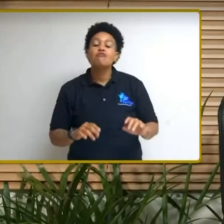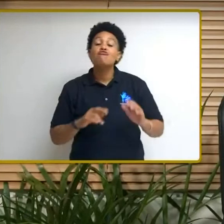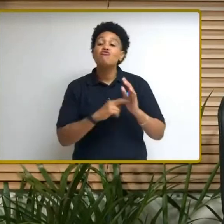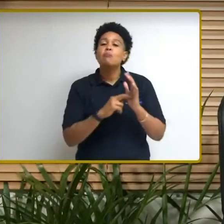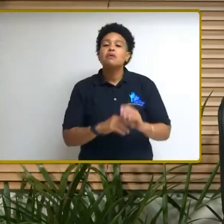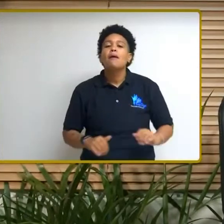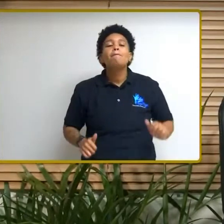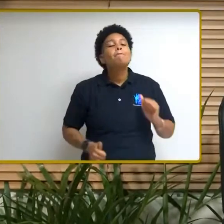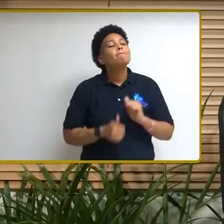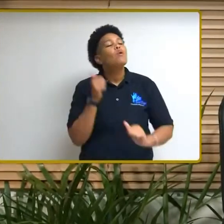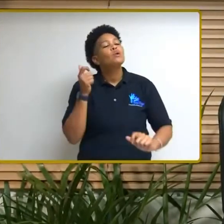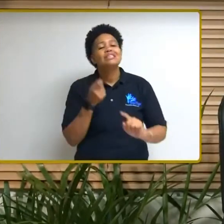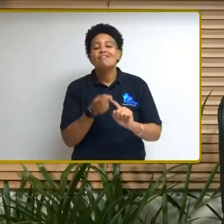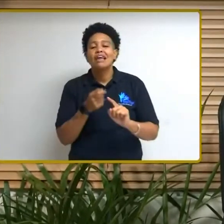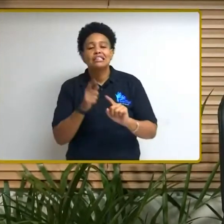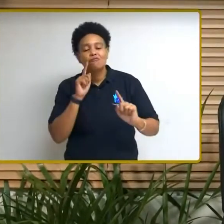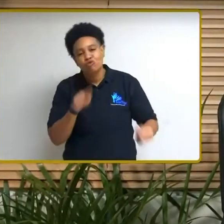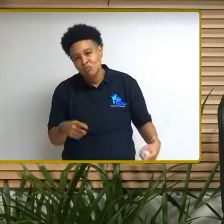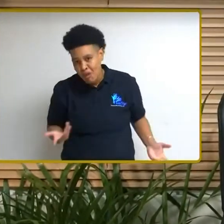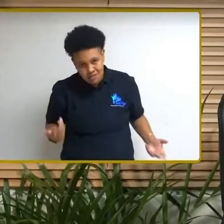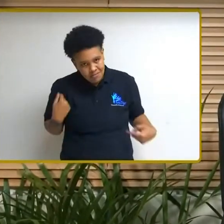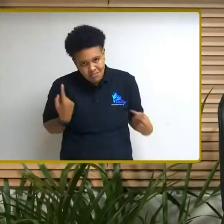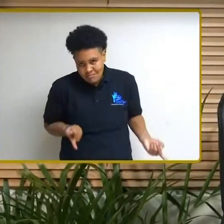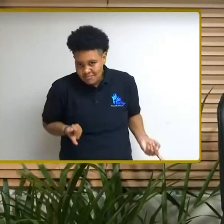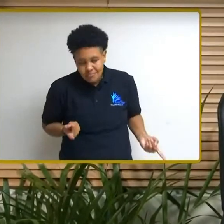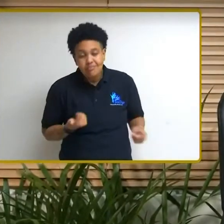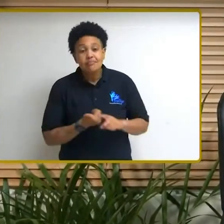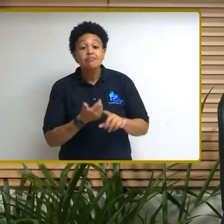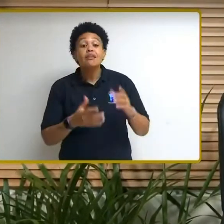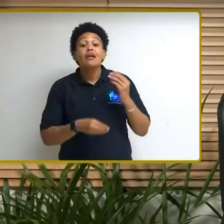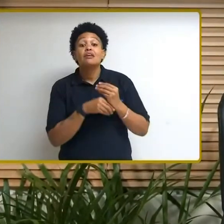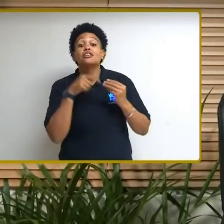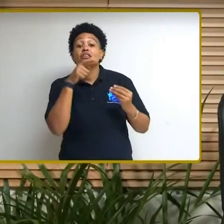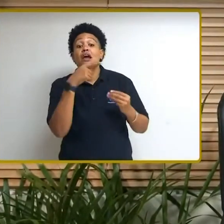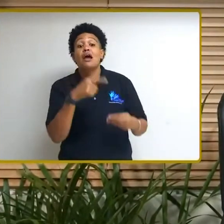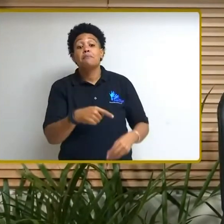effective response to date. In addition to that, the vaccine